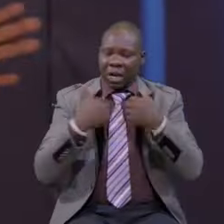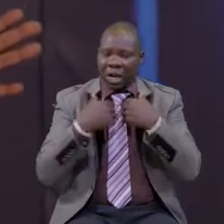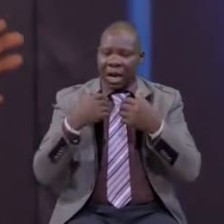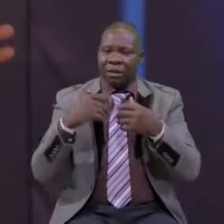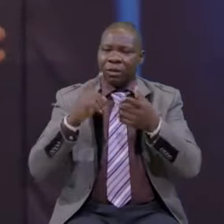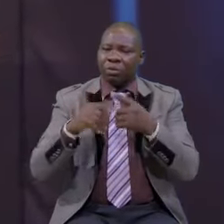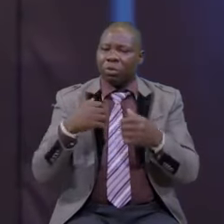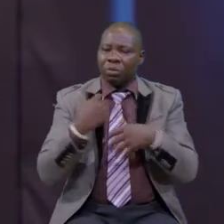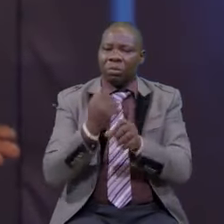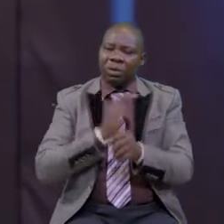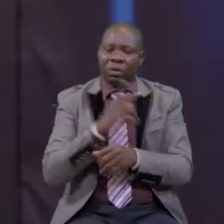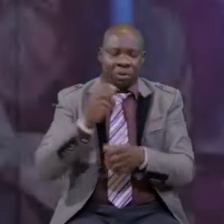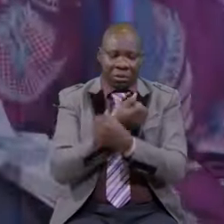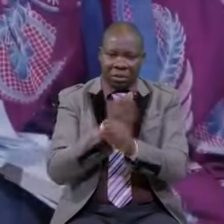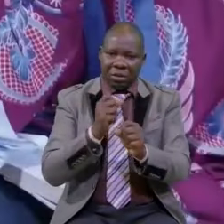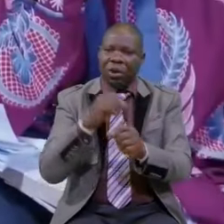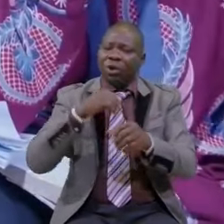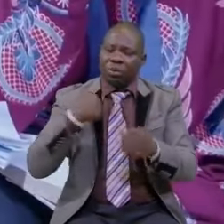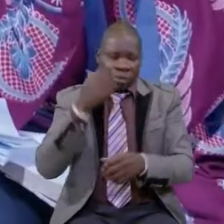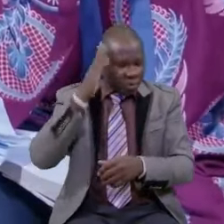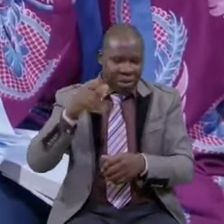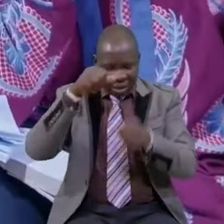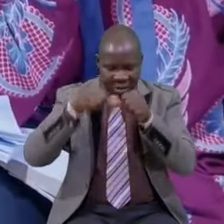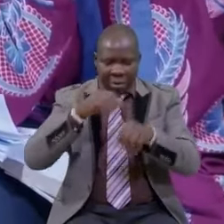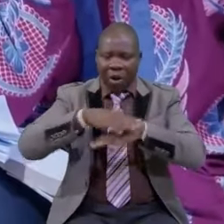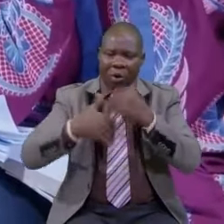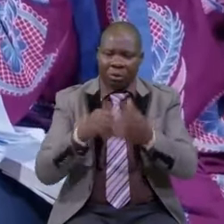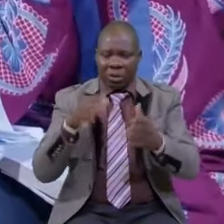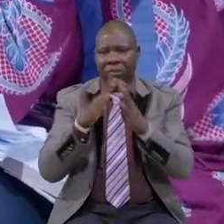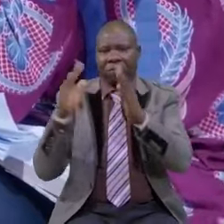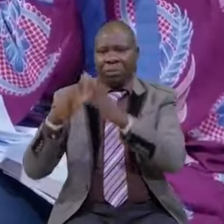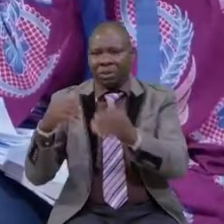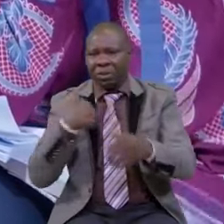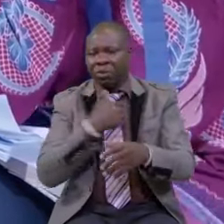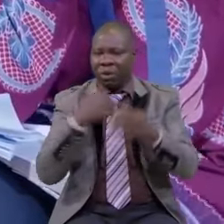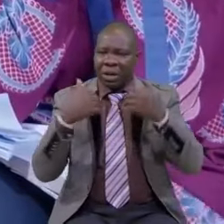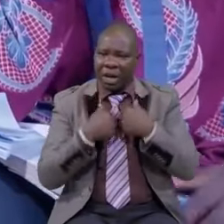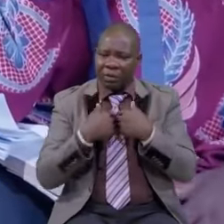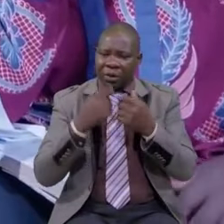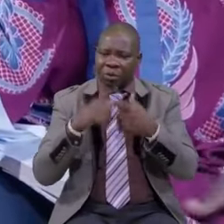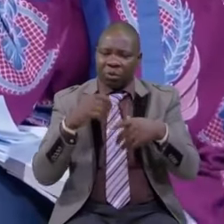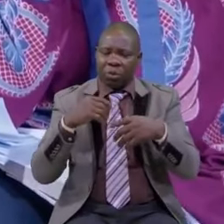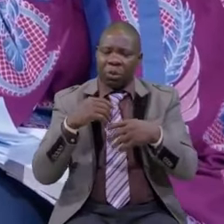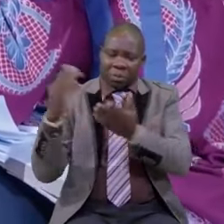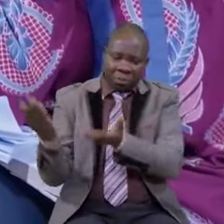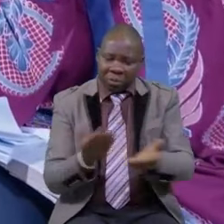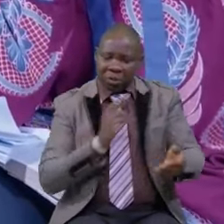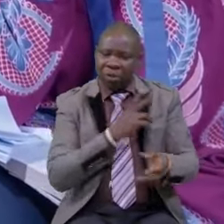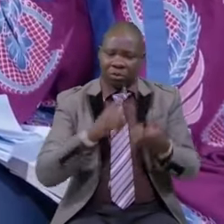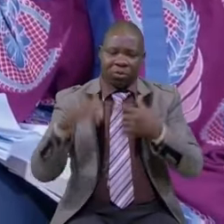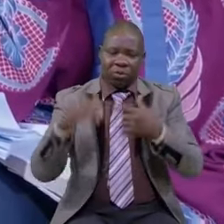God brought us into, and the conferences we held, and the things we had, we would remember. And so Abraham